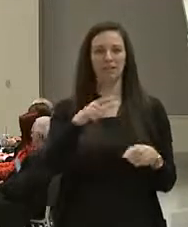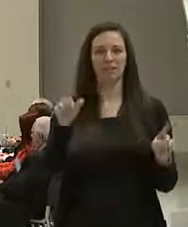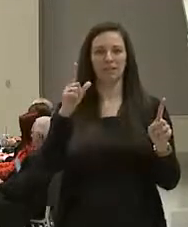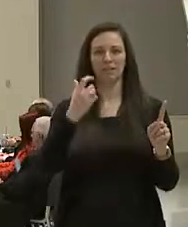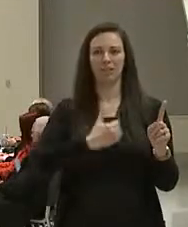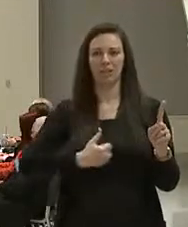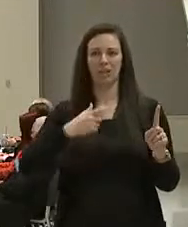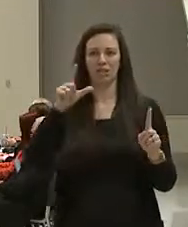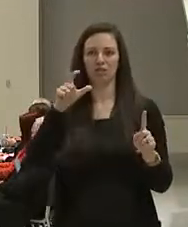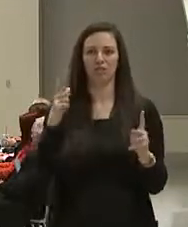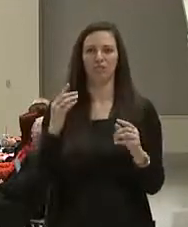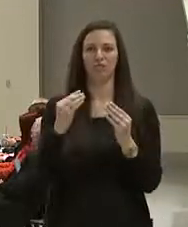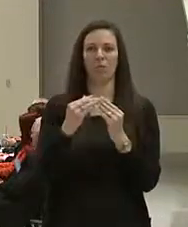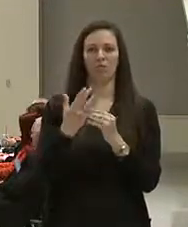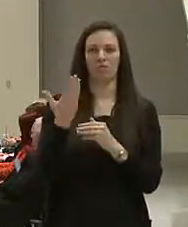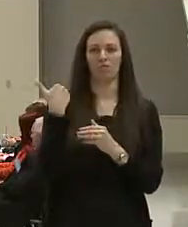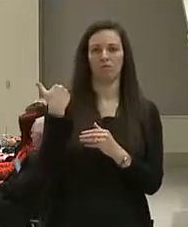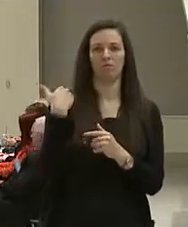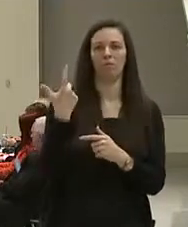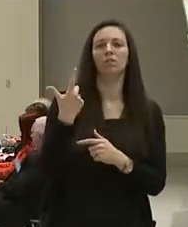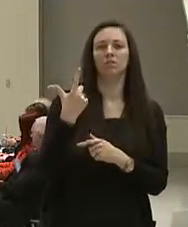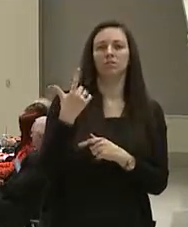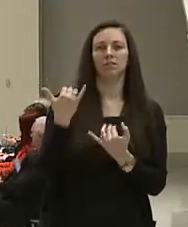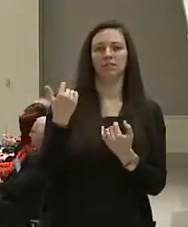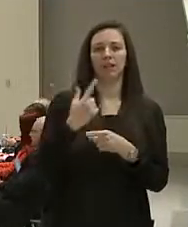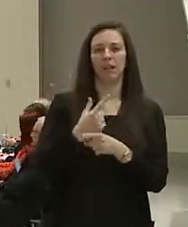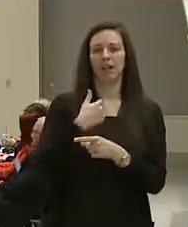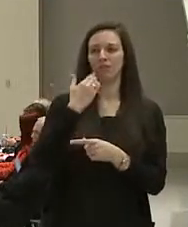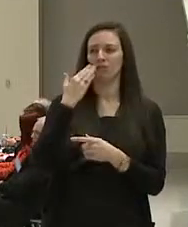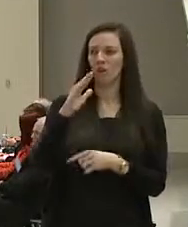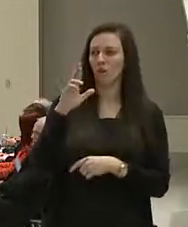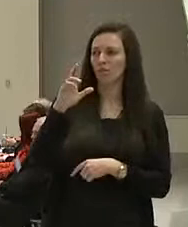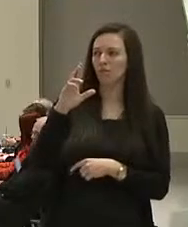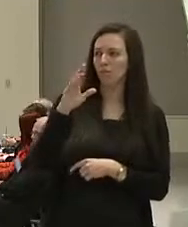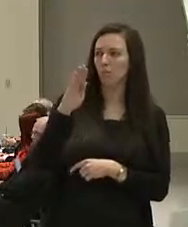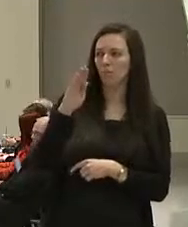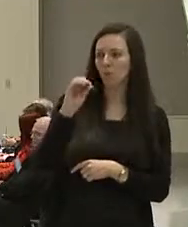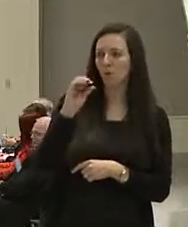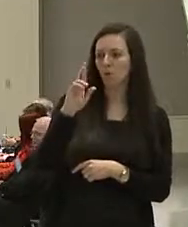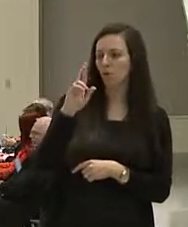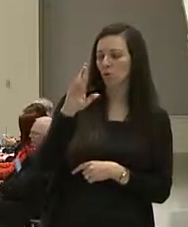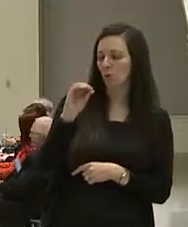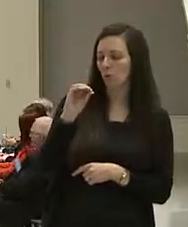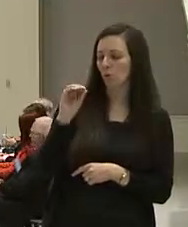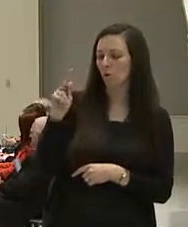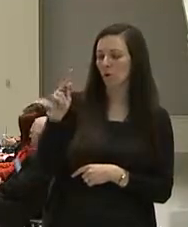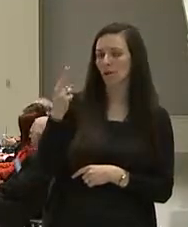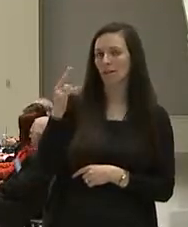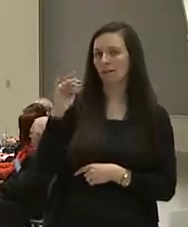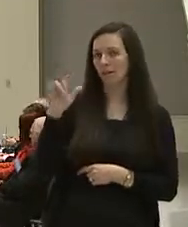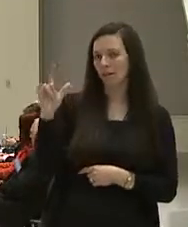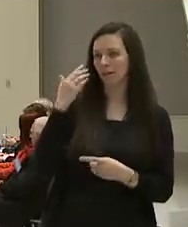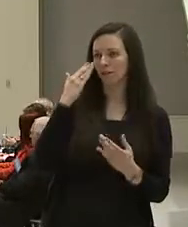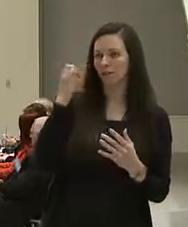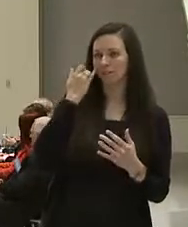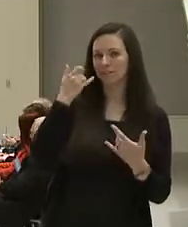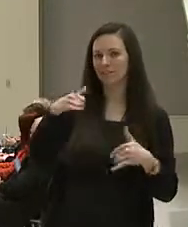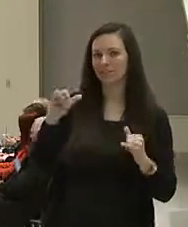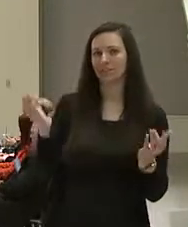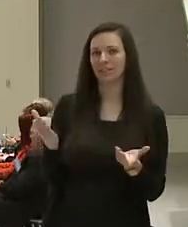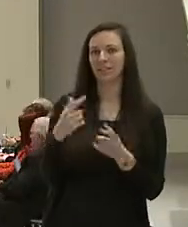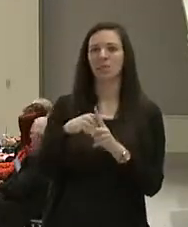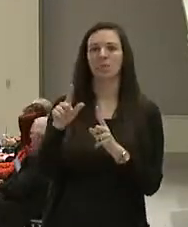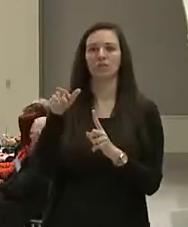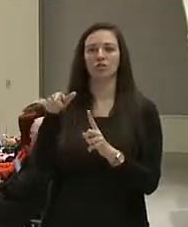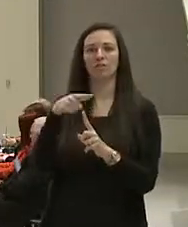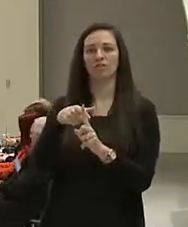I don't know if Brooke Hill is still here, but if not, Brooke Hill was from Senator Sherrod Brown's